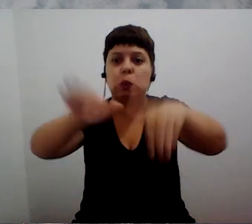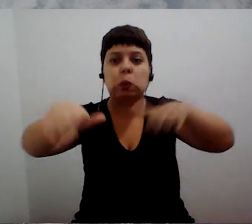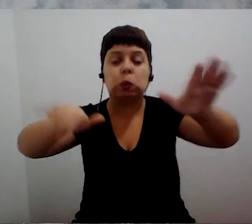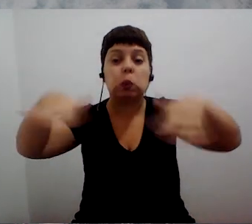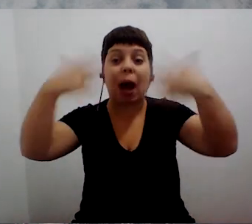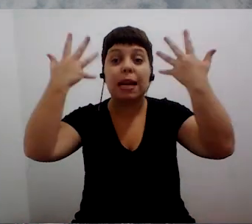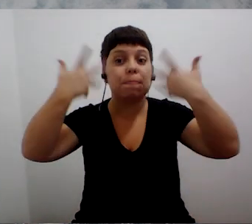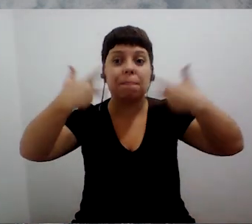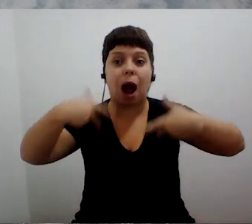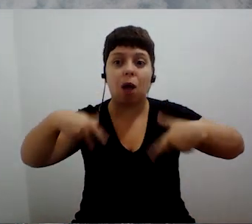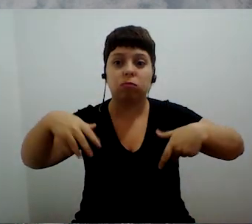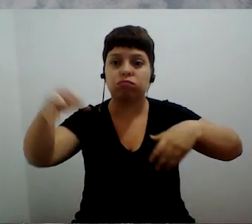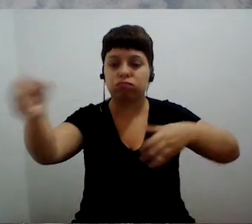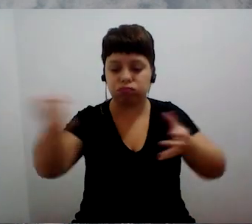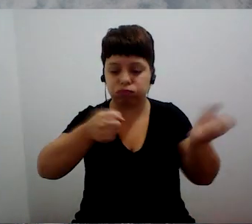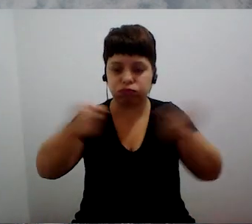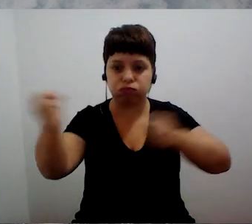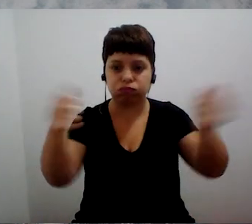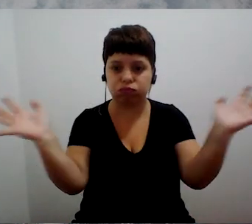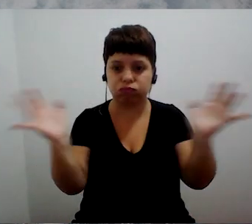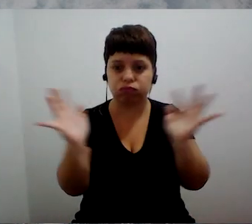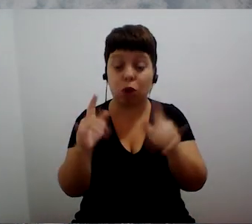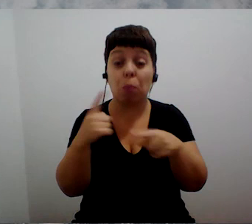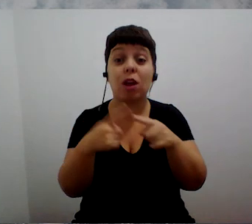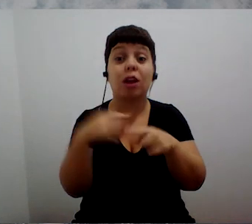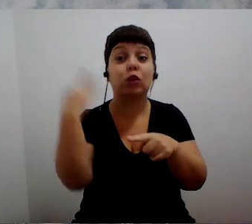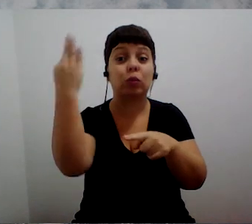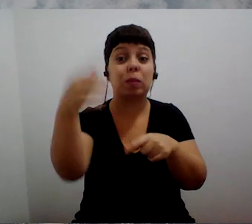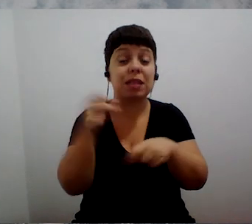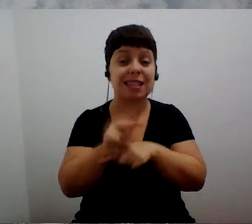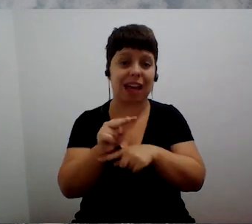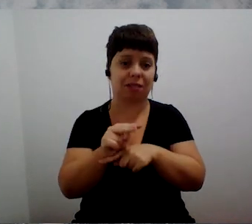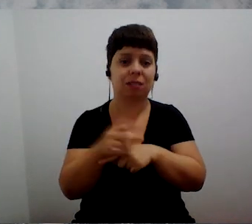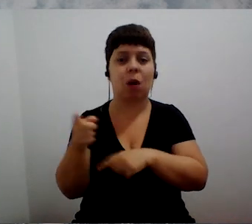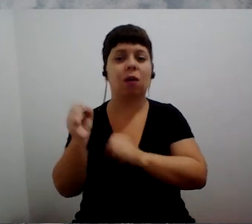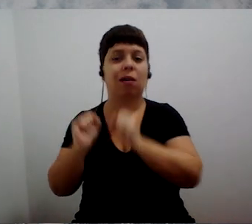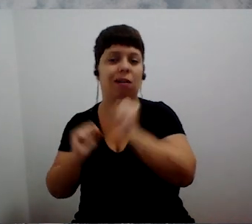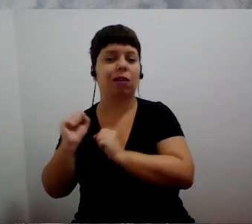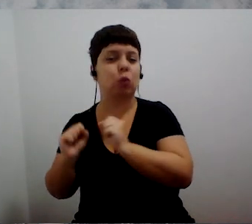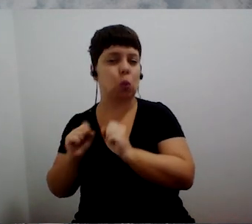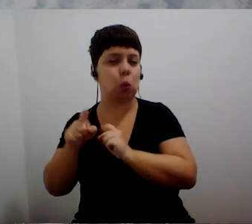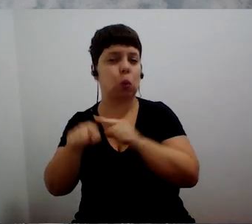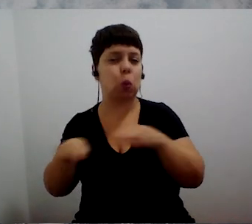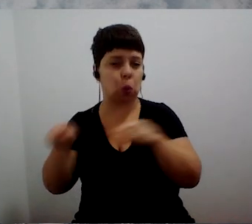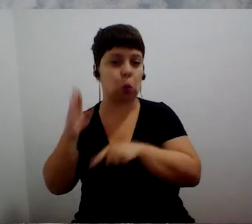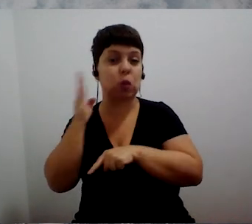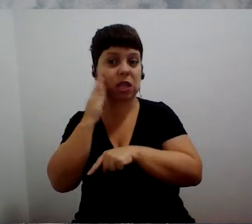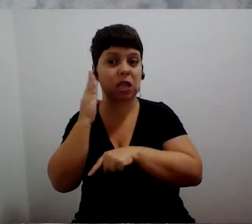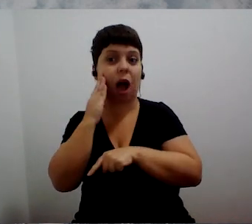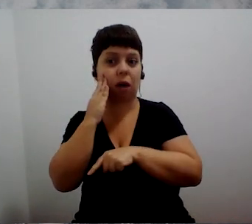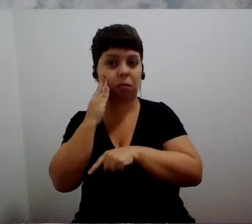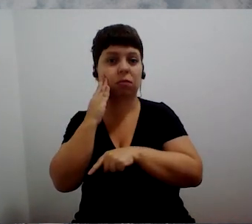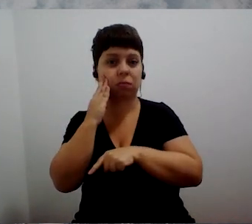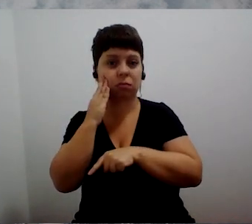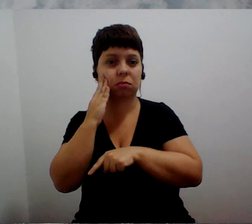future, we would need this. The industry knows very well, pretty well, the plastic. We know